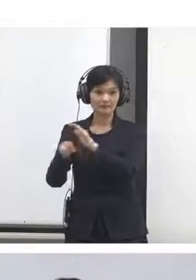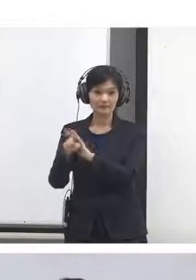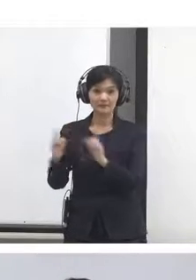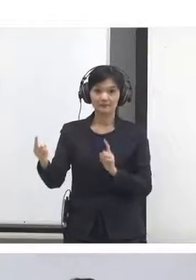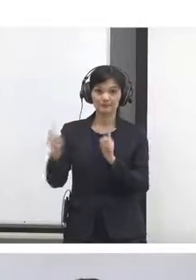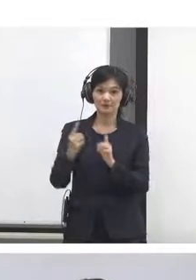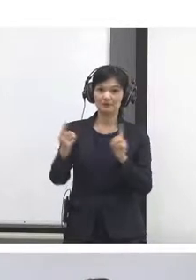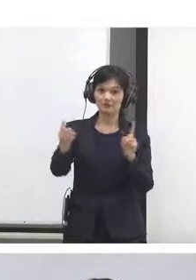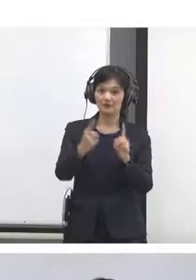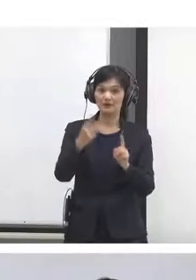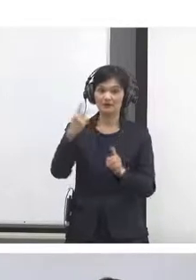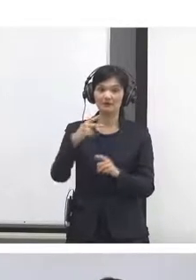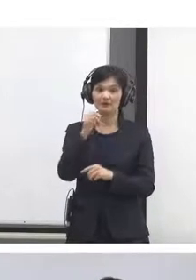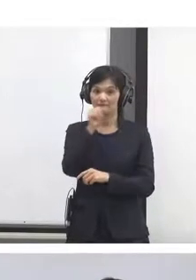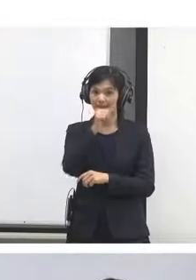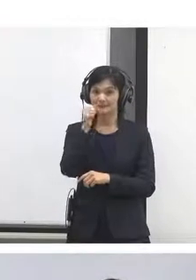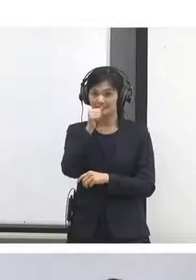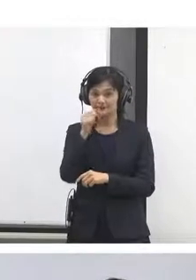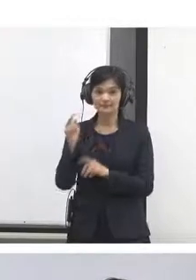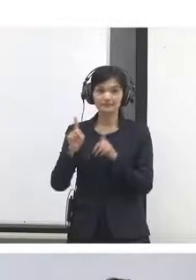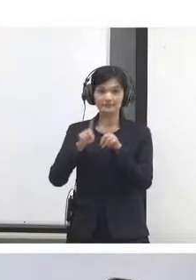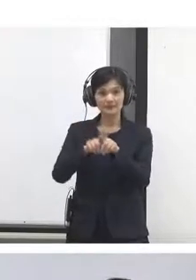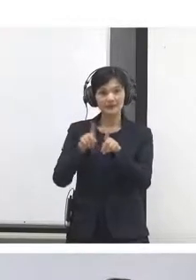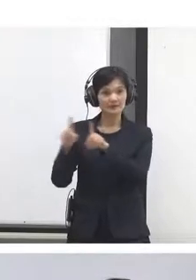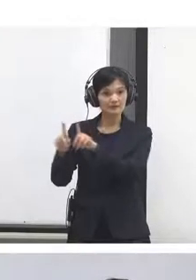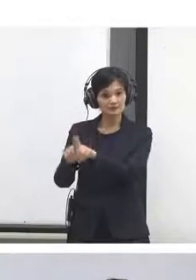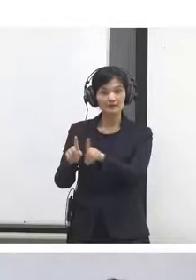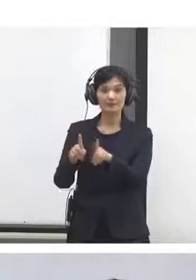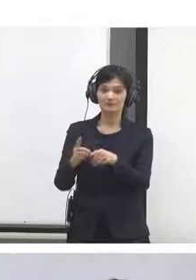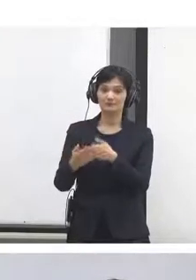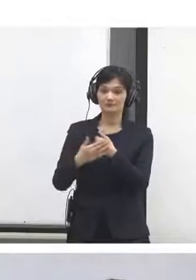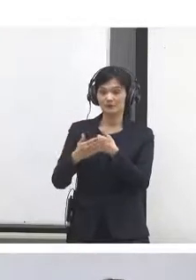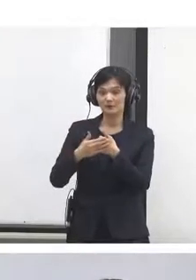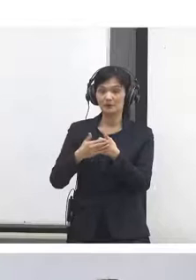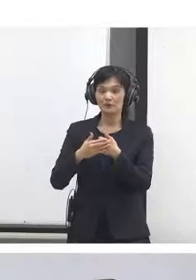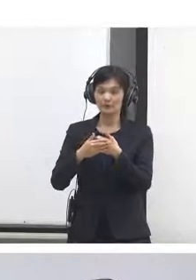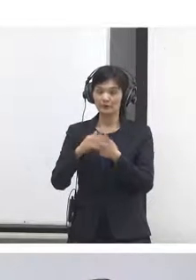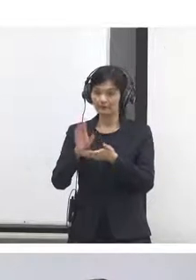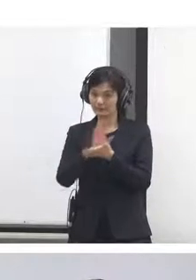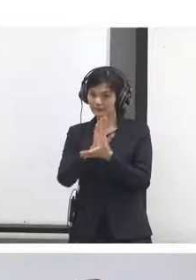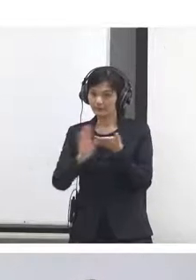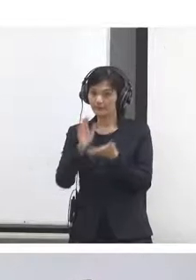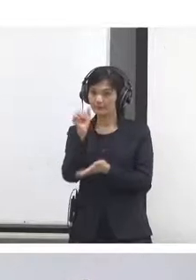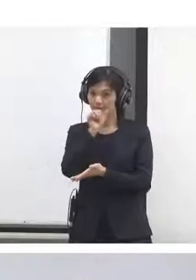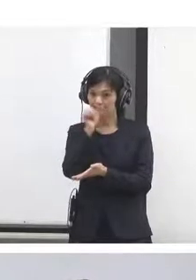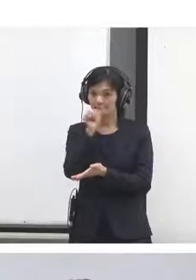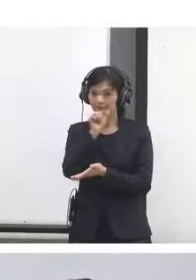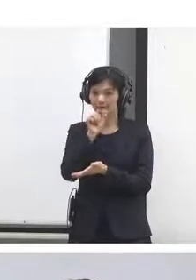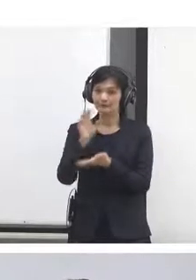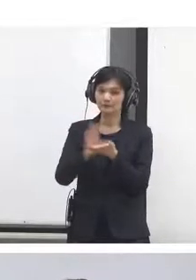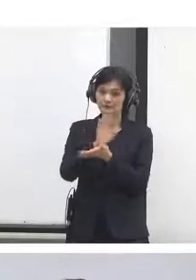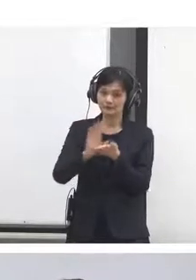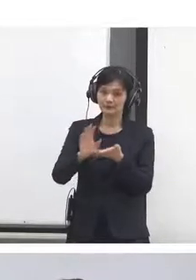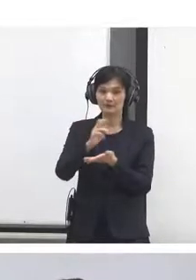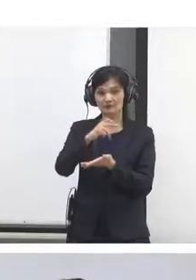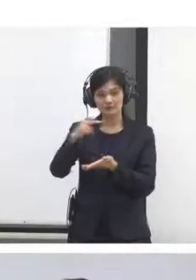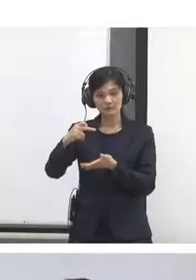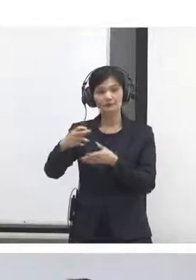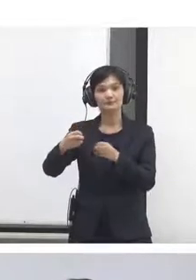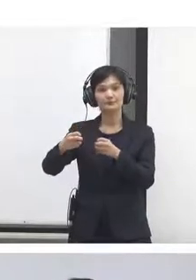discussion into English and speak to other countries. And it caused a huge communication cost. And also we